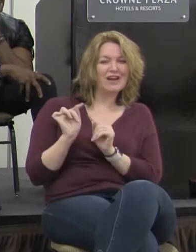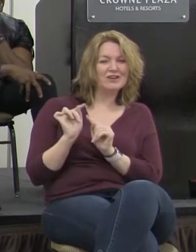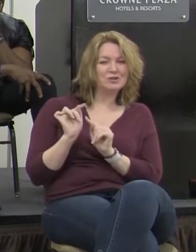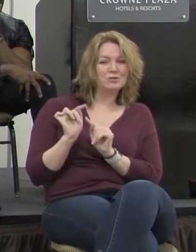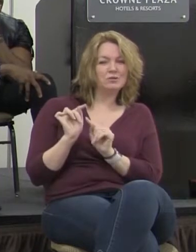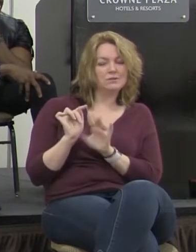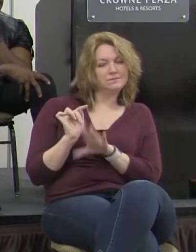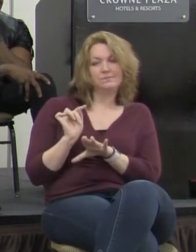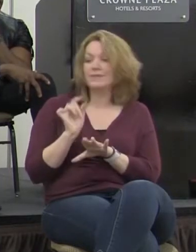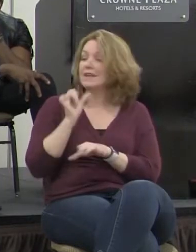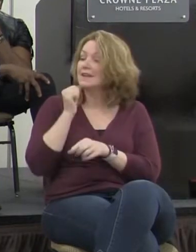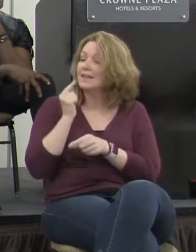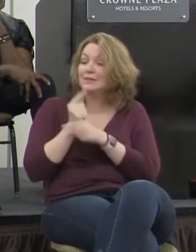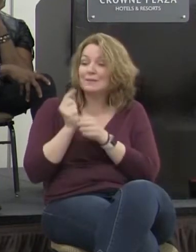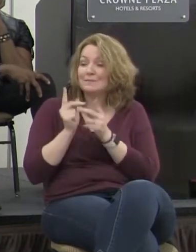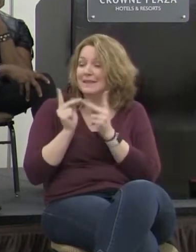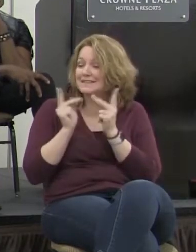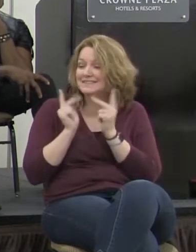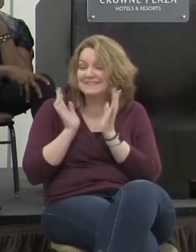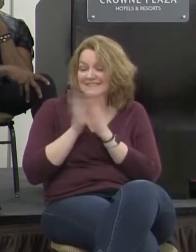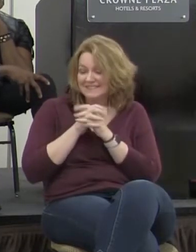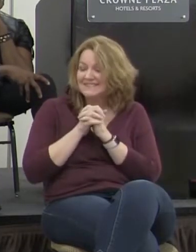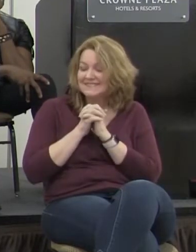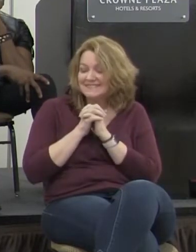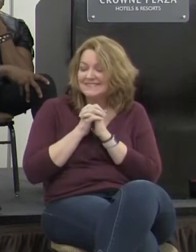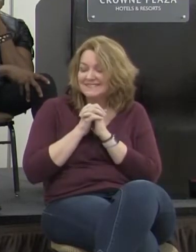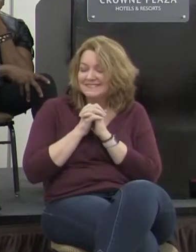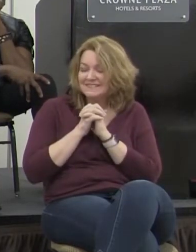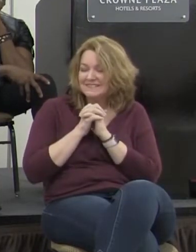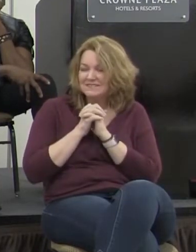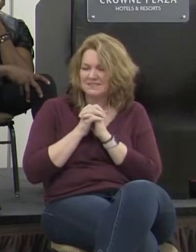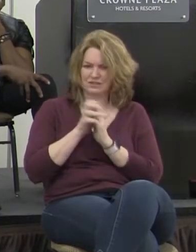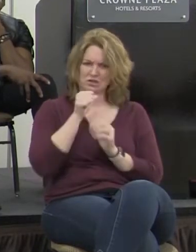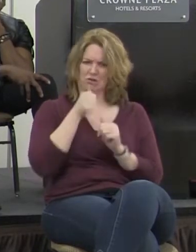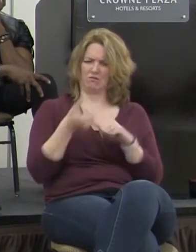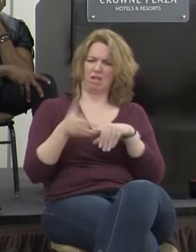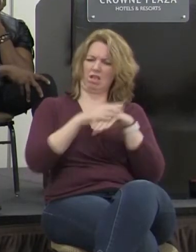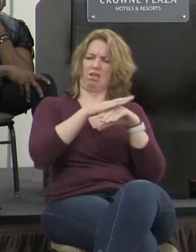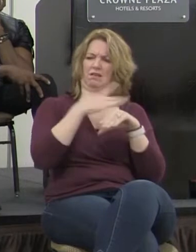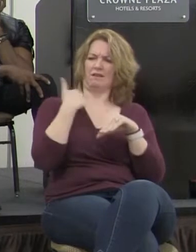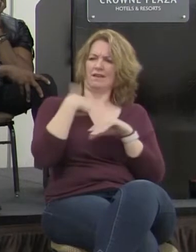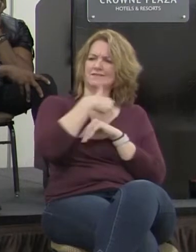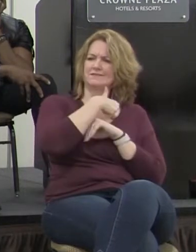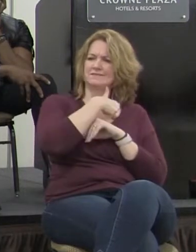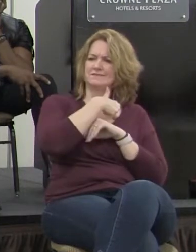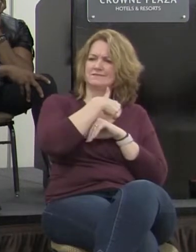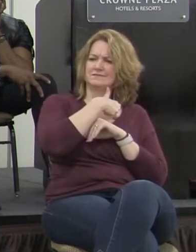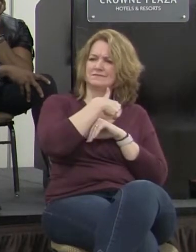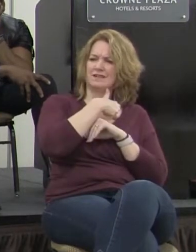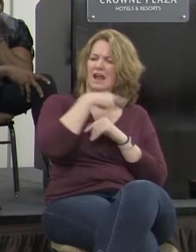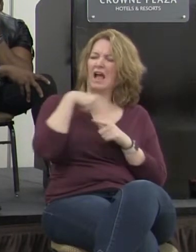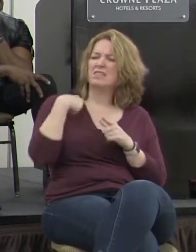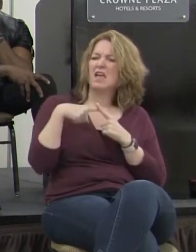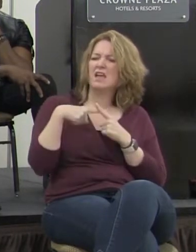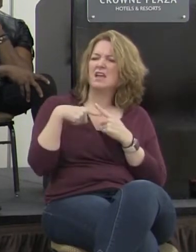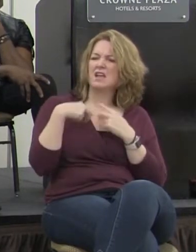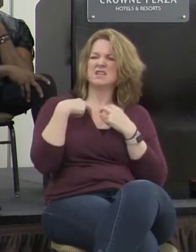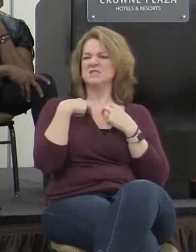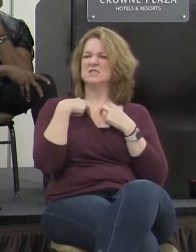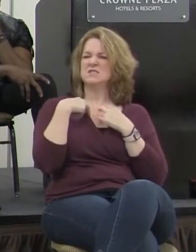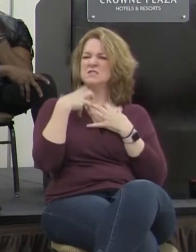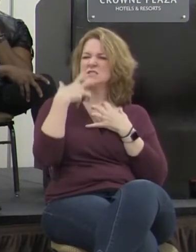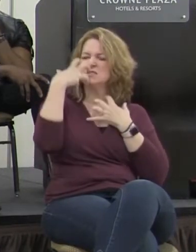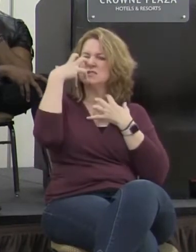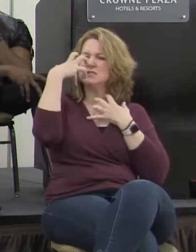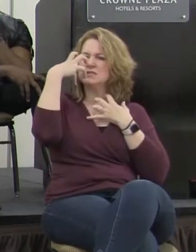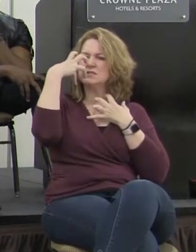this is not the place. Don't talk over us and get your panties in a wad.